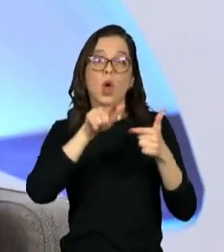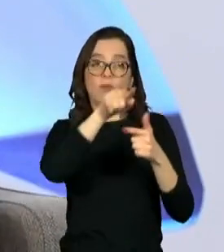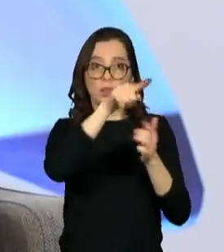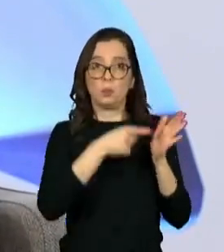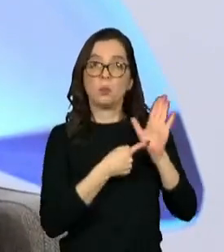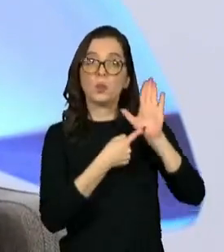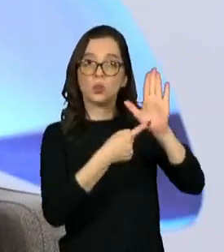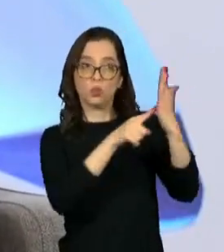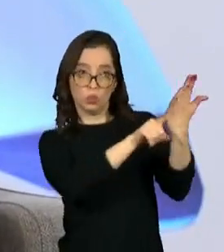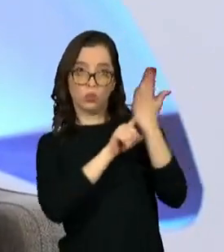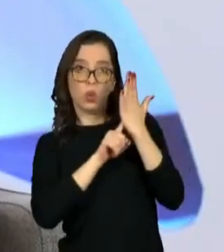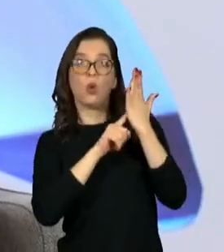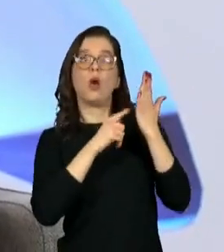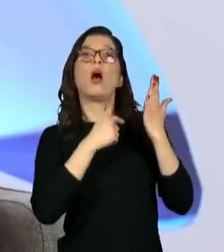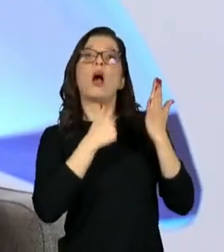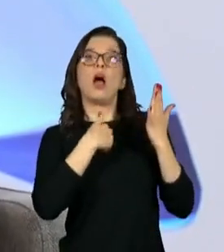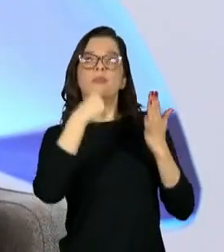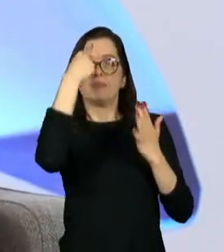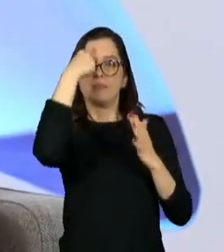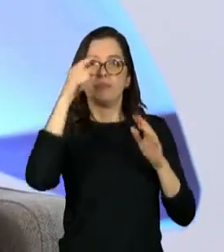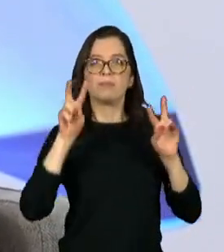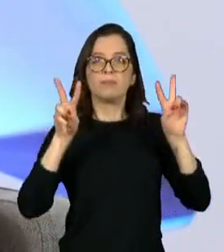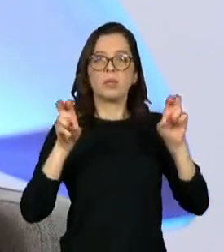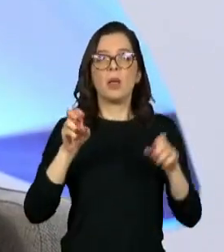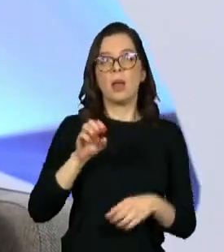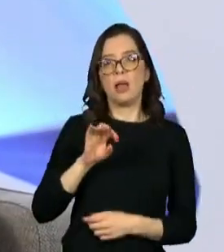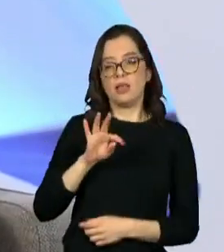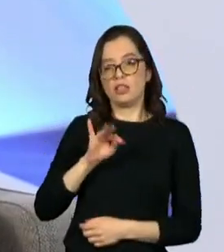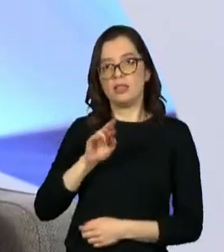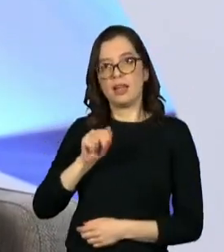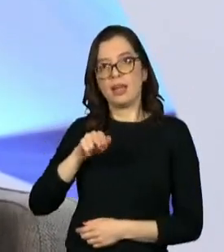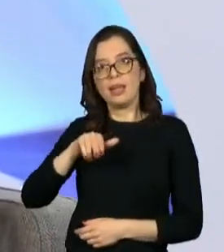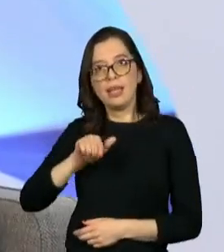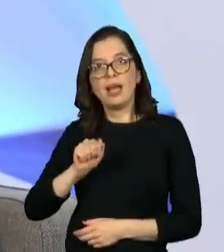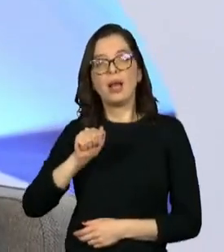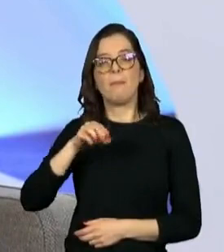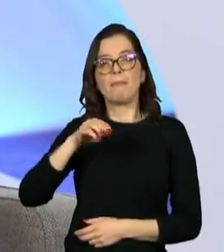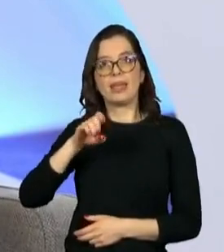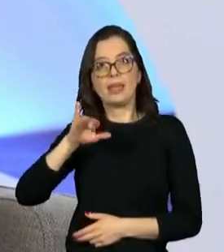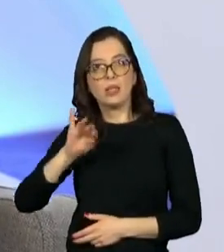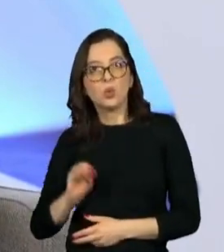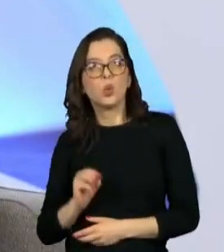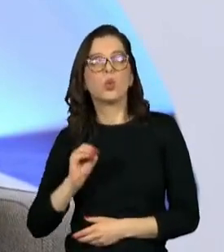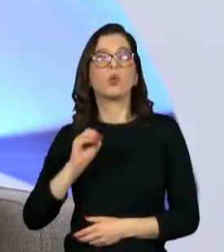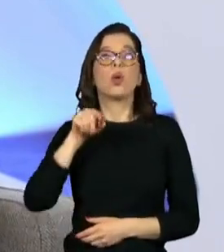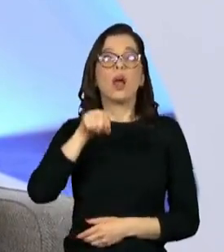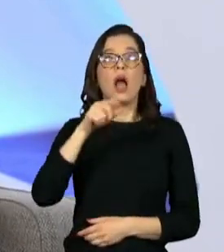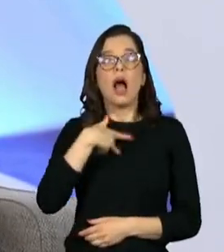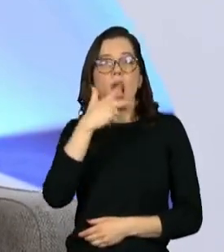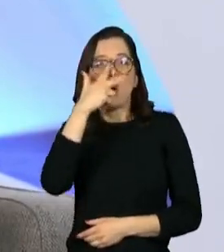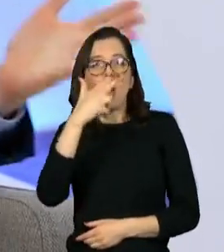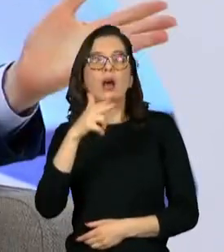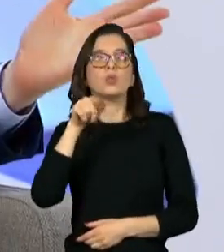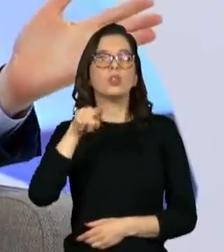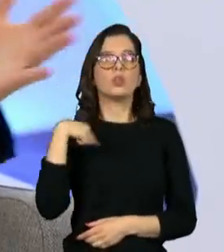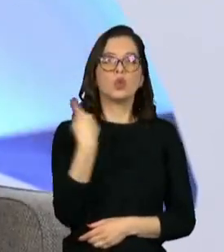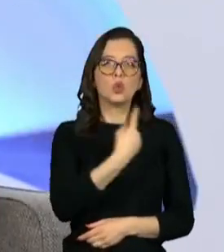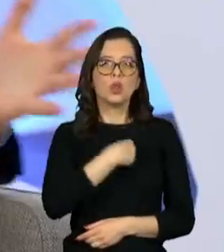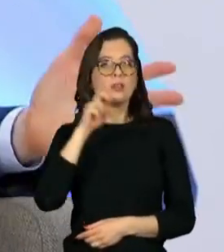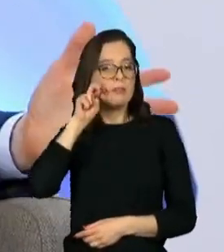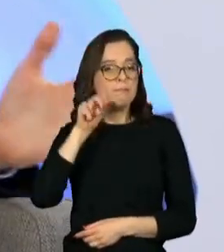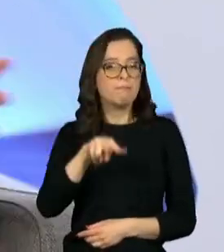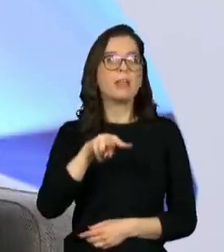you're pointing to, and what I discuss in the tyranny of merit. I think those of us